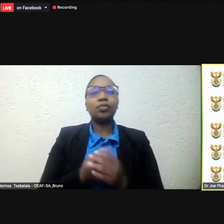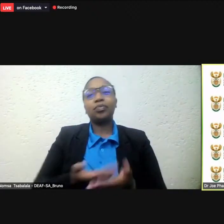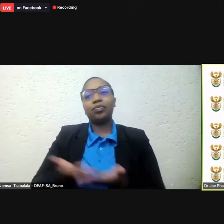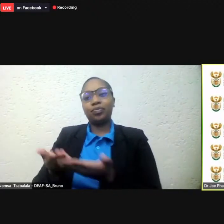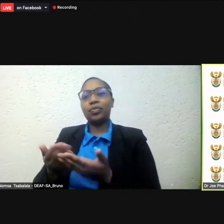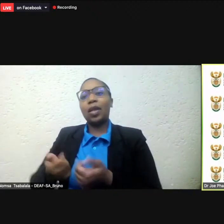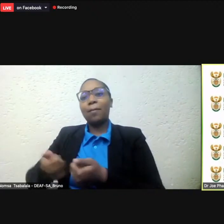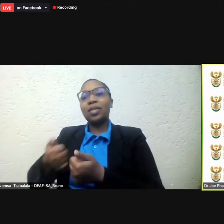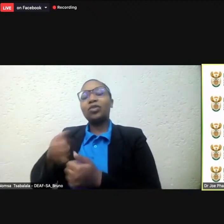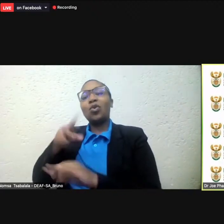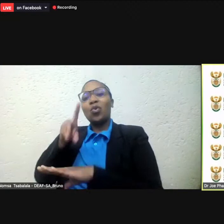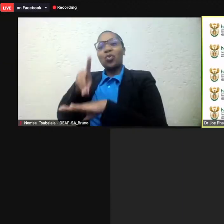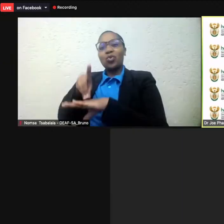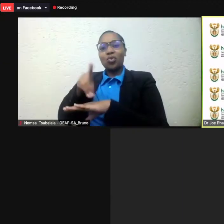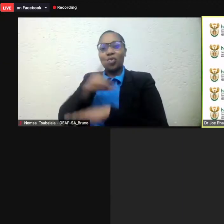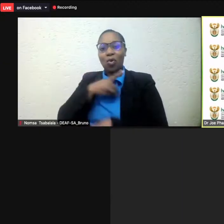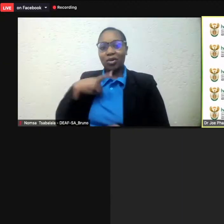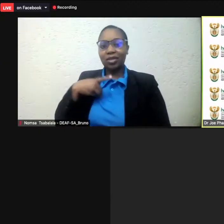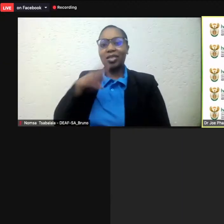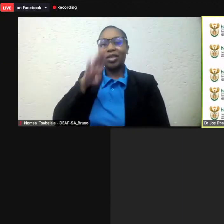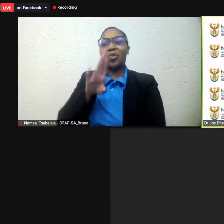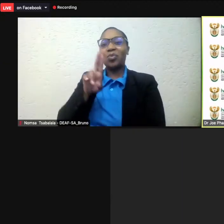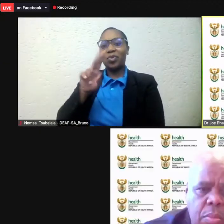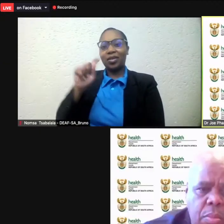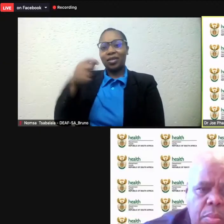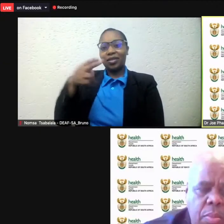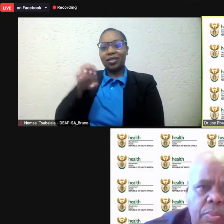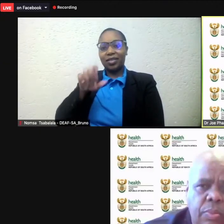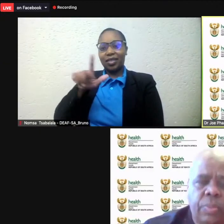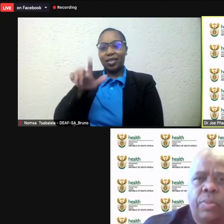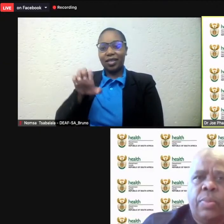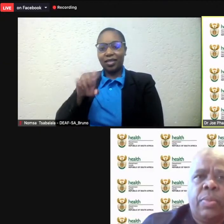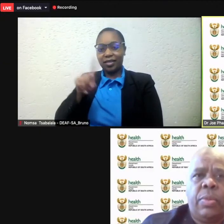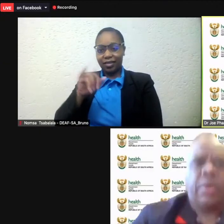Buthelezi to do the honor of closing.